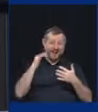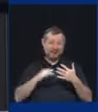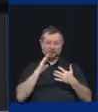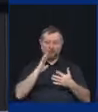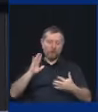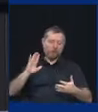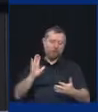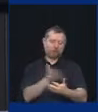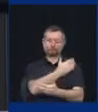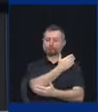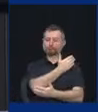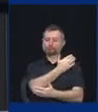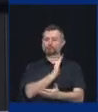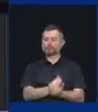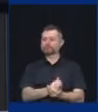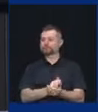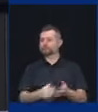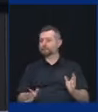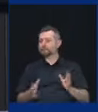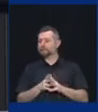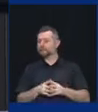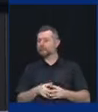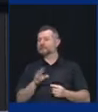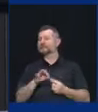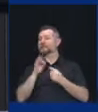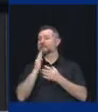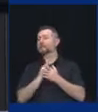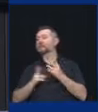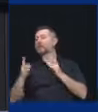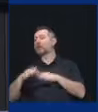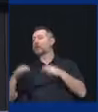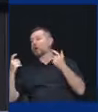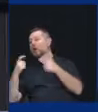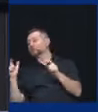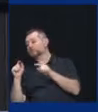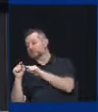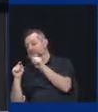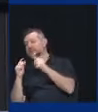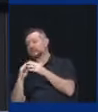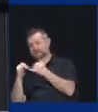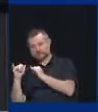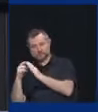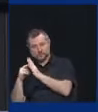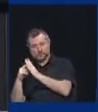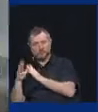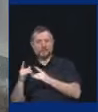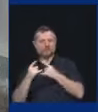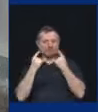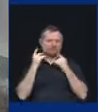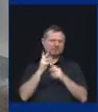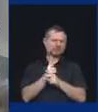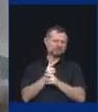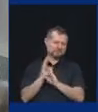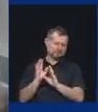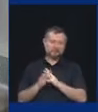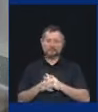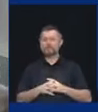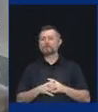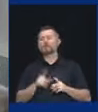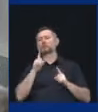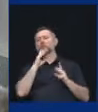very large venues, and those, the capacity restrictions stay in place there, and mask restrictions would stay in place. Governor, just to talk about the